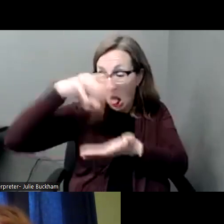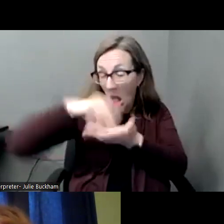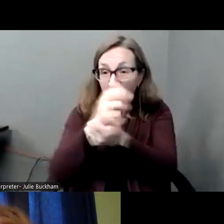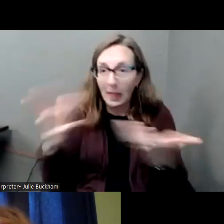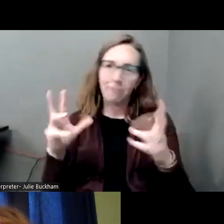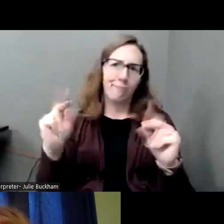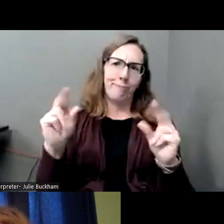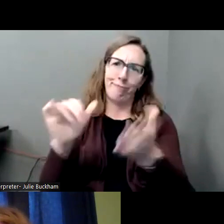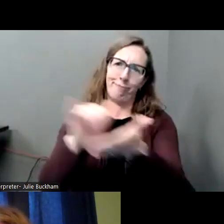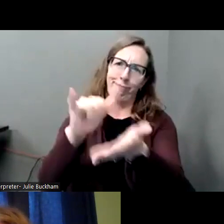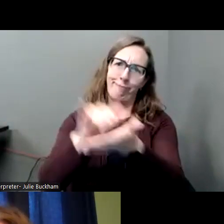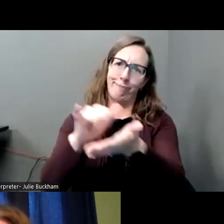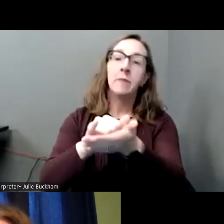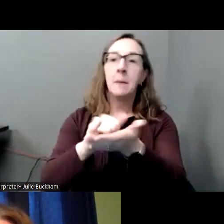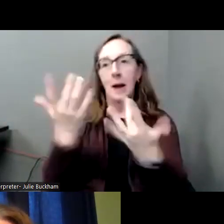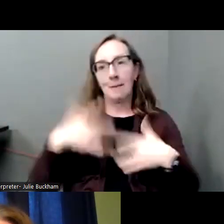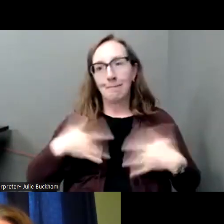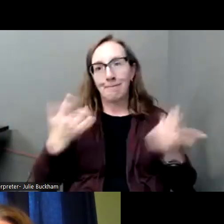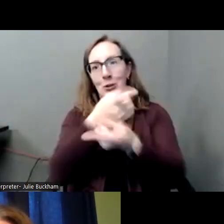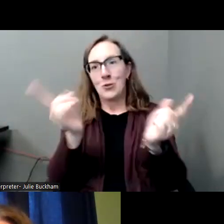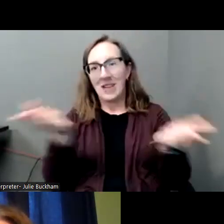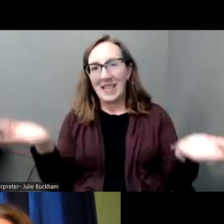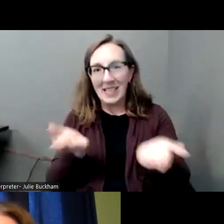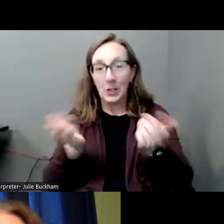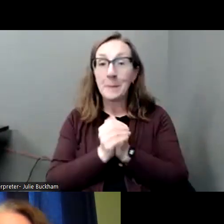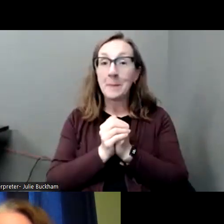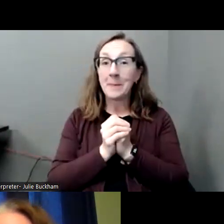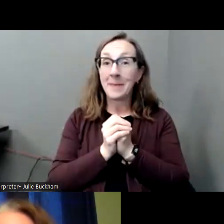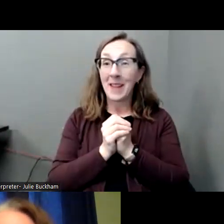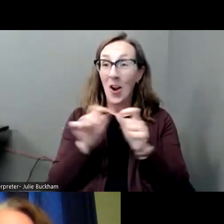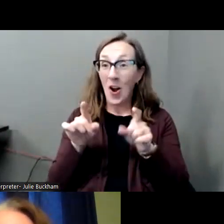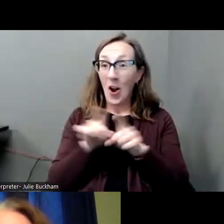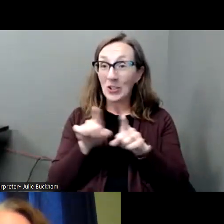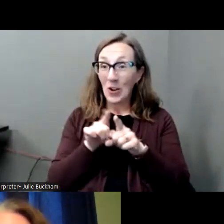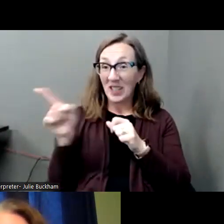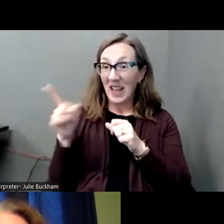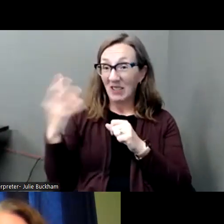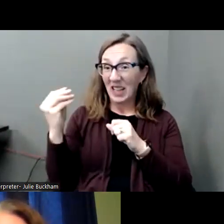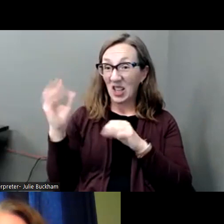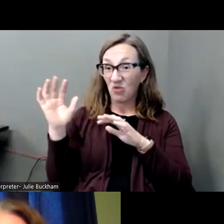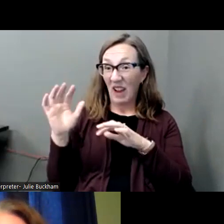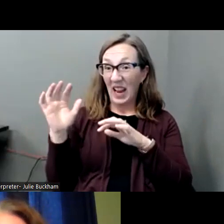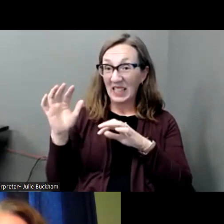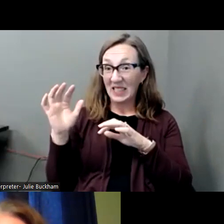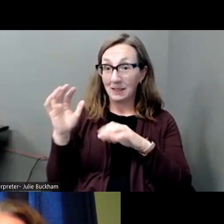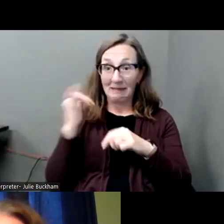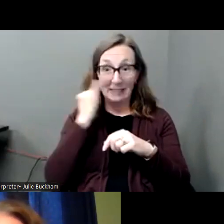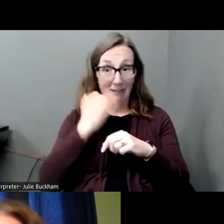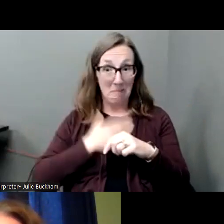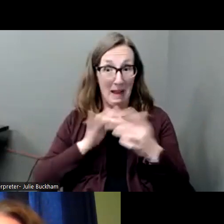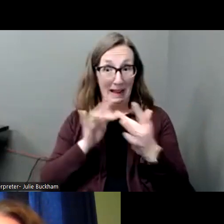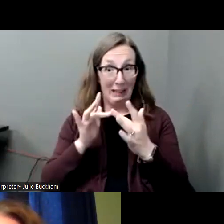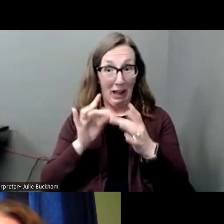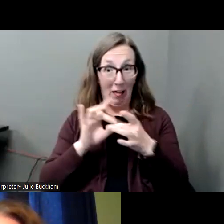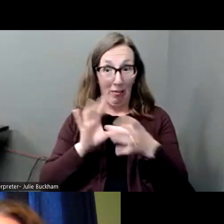today. We also have a rainy day in Kentucky. So if my internet goes out, we have